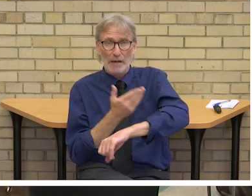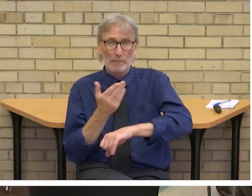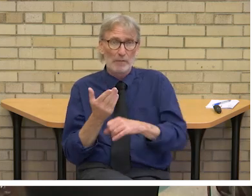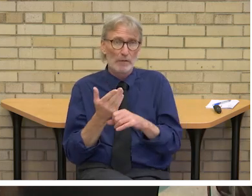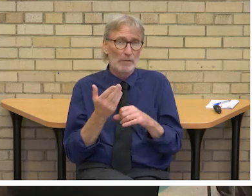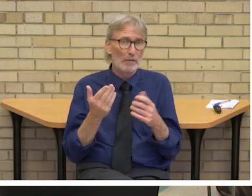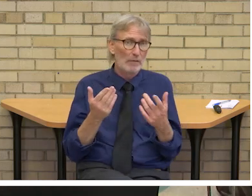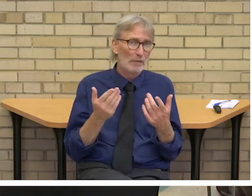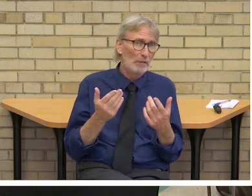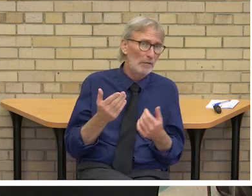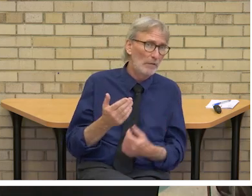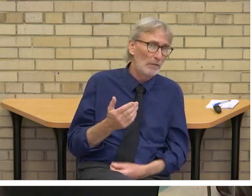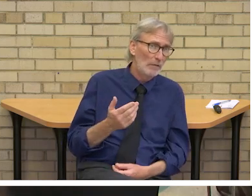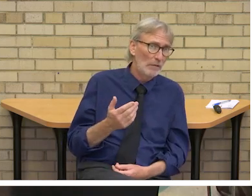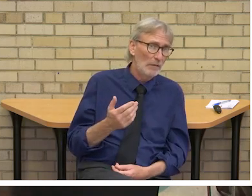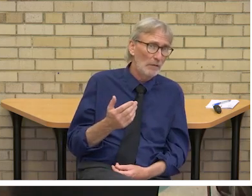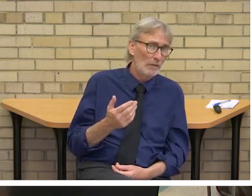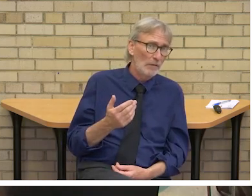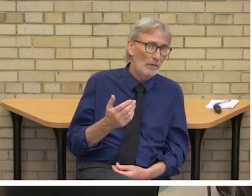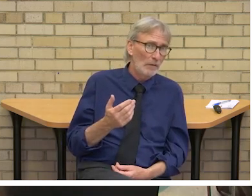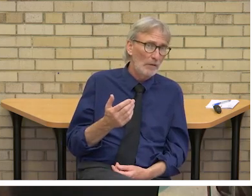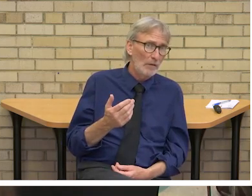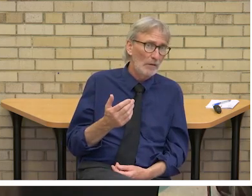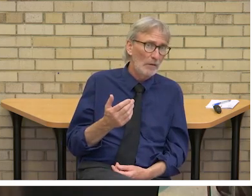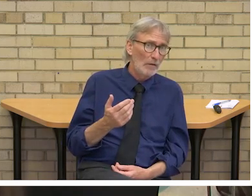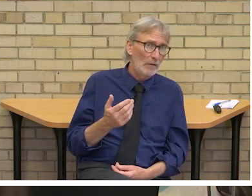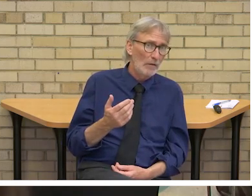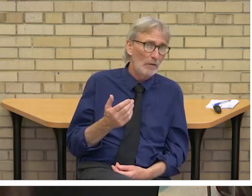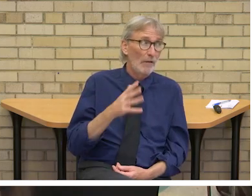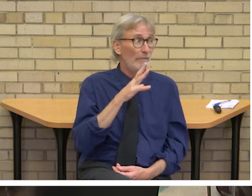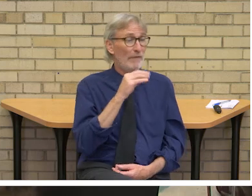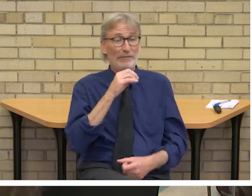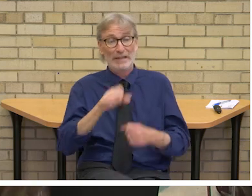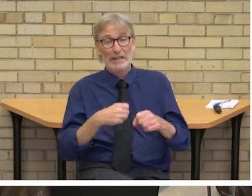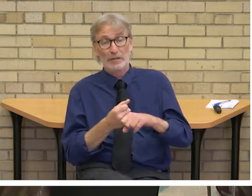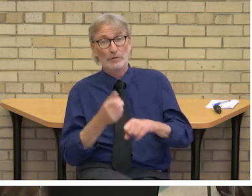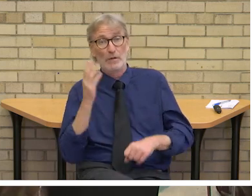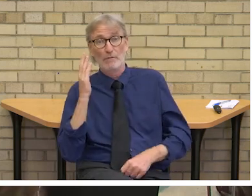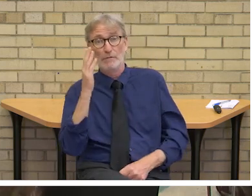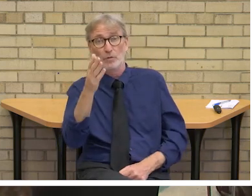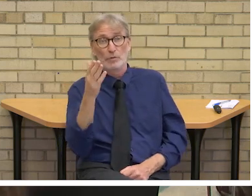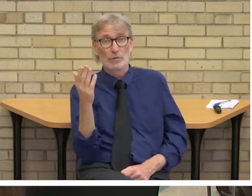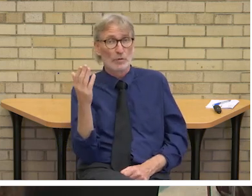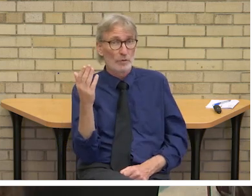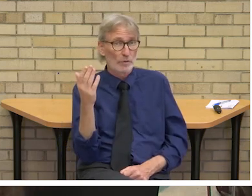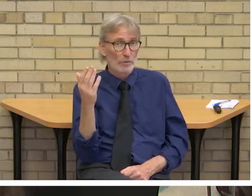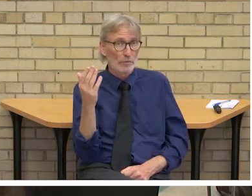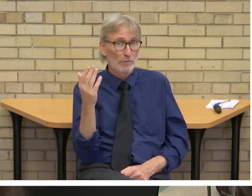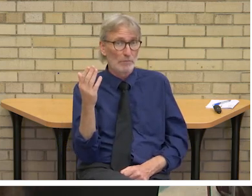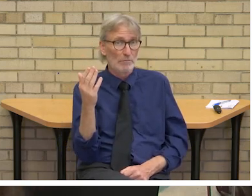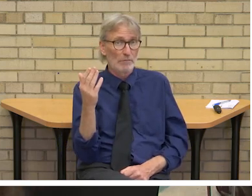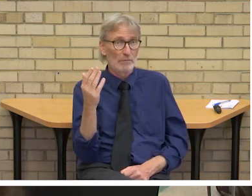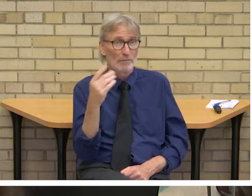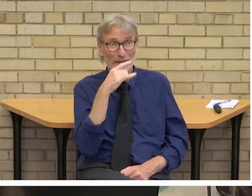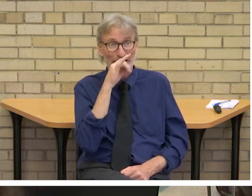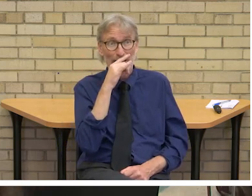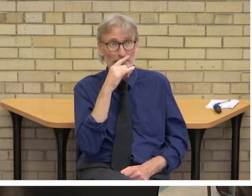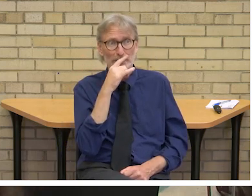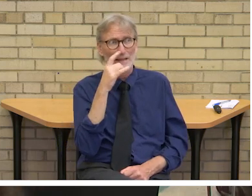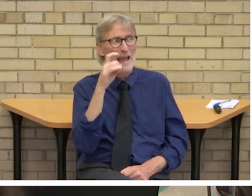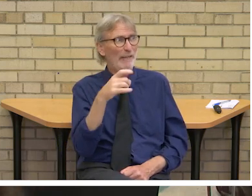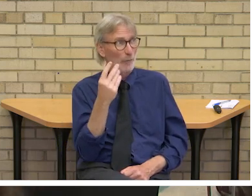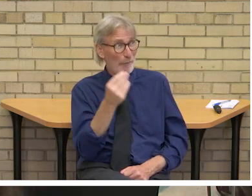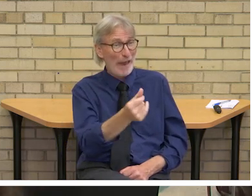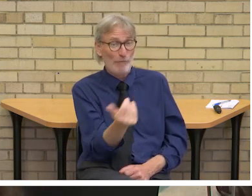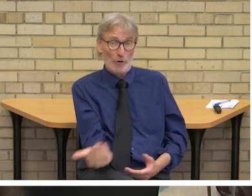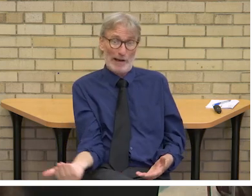You add another couple zeros to that today, and in 50 years from now, our offspring that we're going to have to foot the bill for something